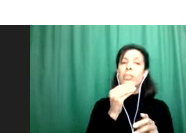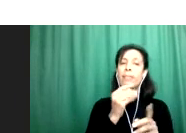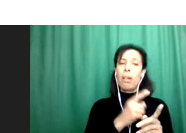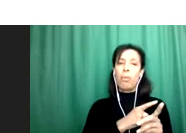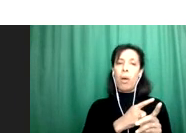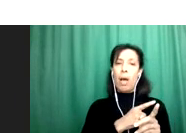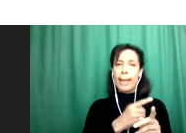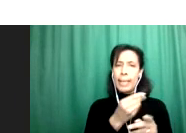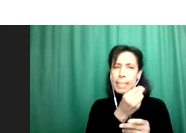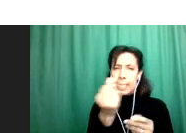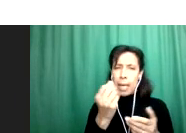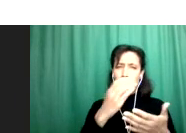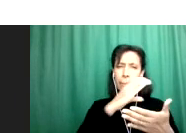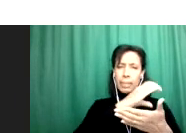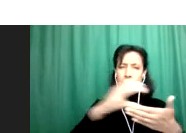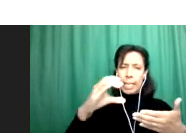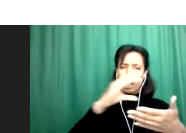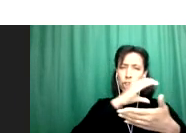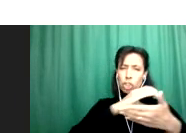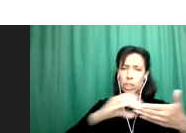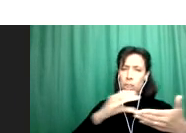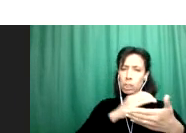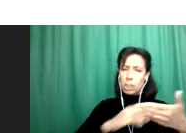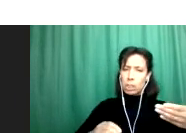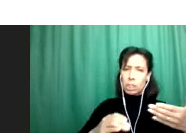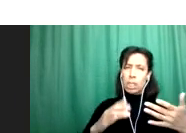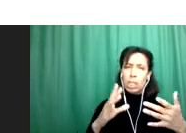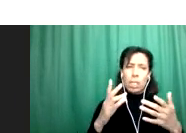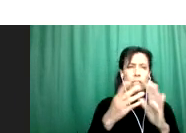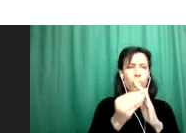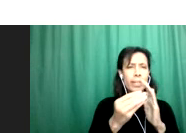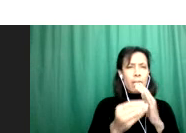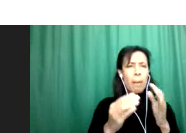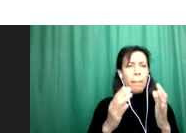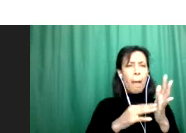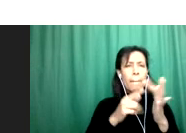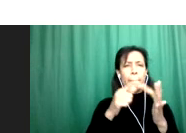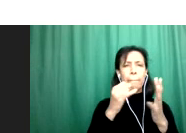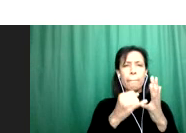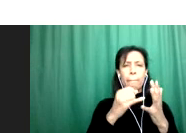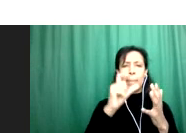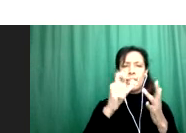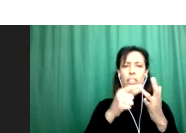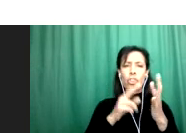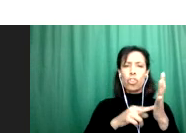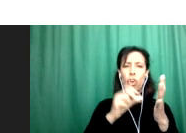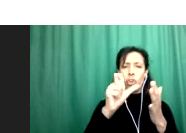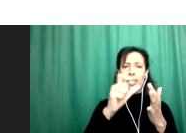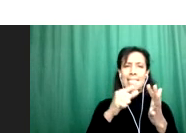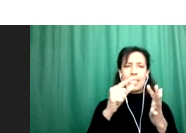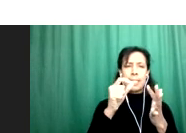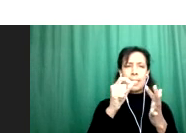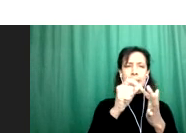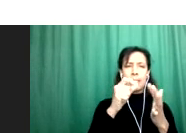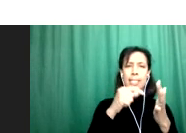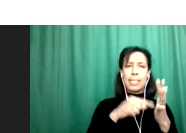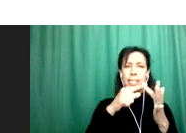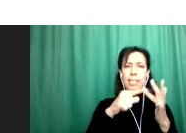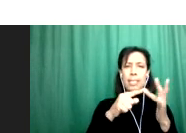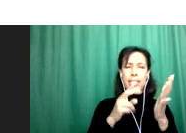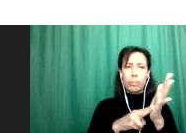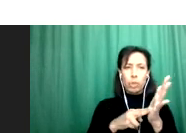these sections, like the section on misconceptions, so when you click on the links in this bar, it just runs you down. It's a single document that's